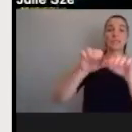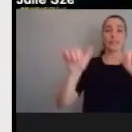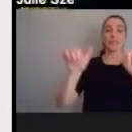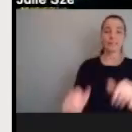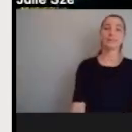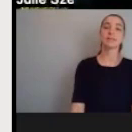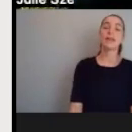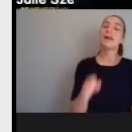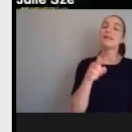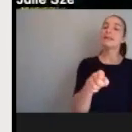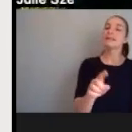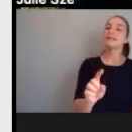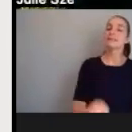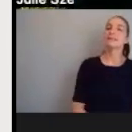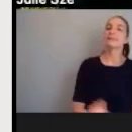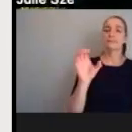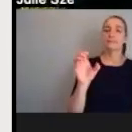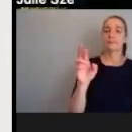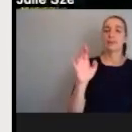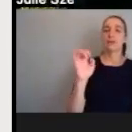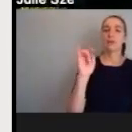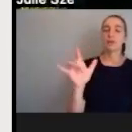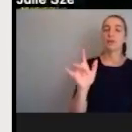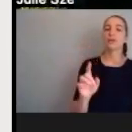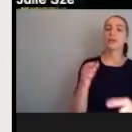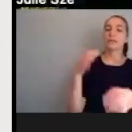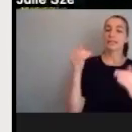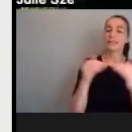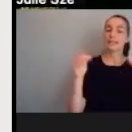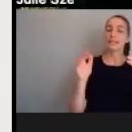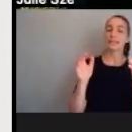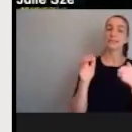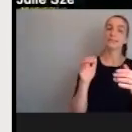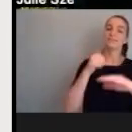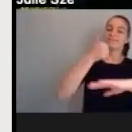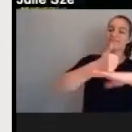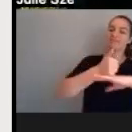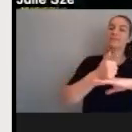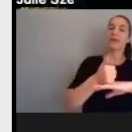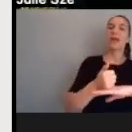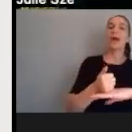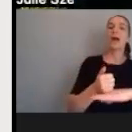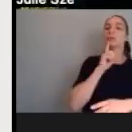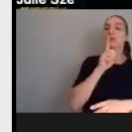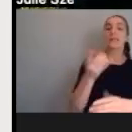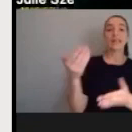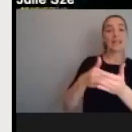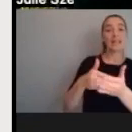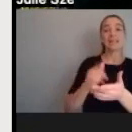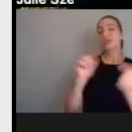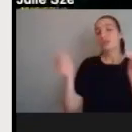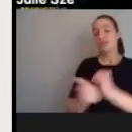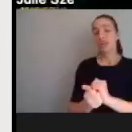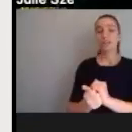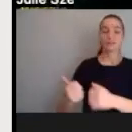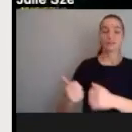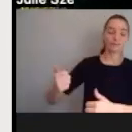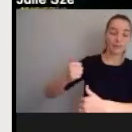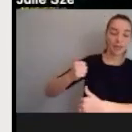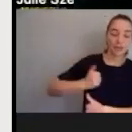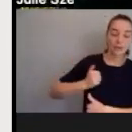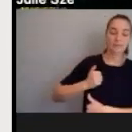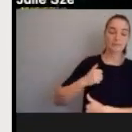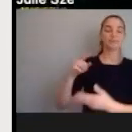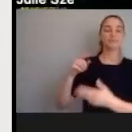frameworks link again, political and cultural struggles for decarbonization, decarceration, demilitarization, and domination over nature within